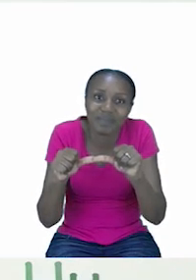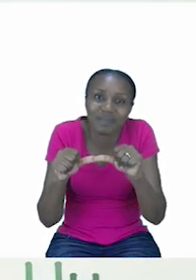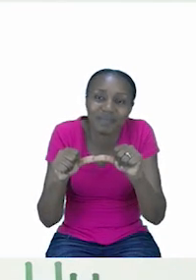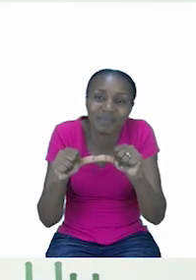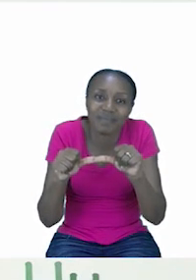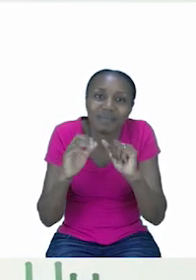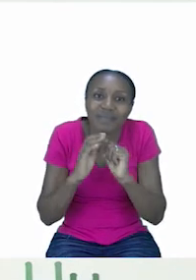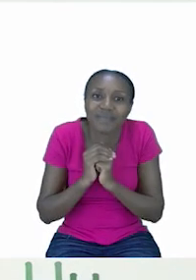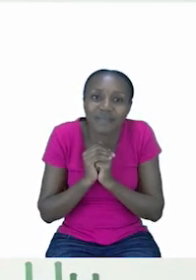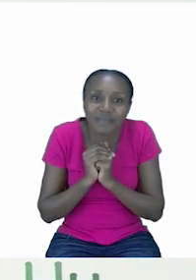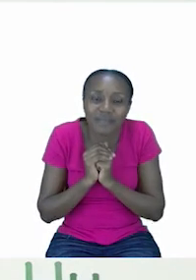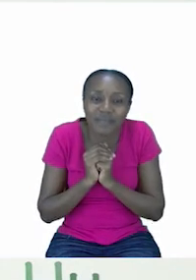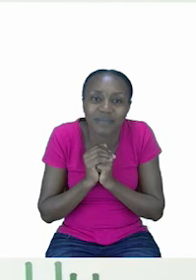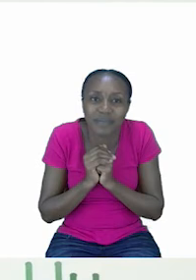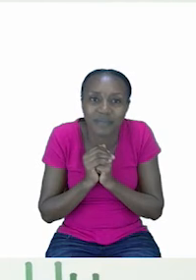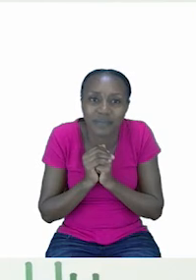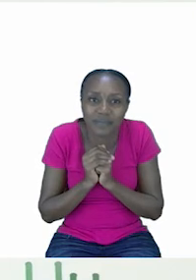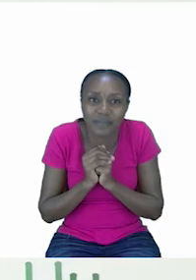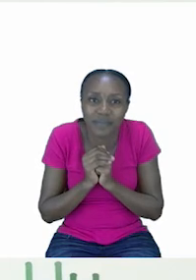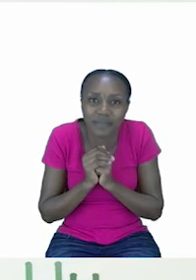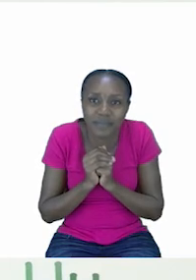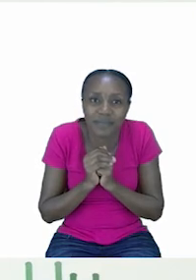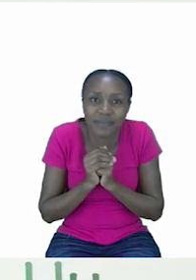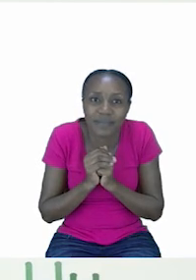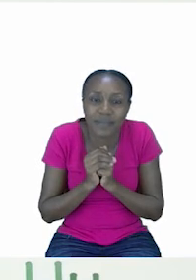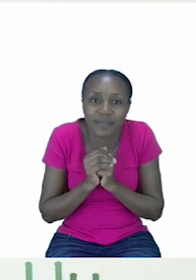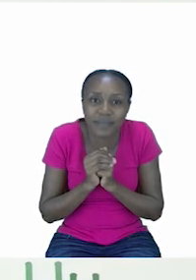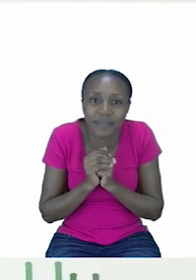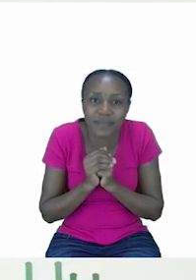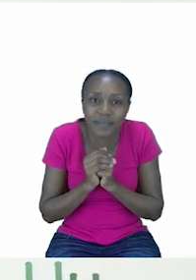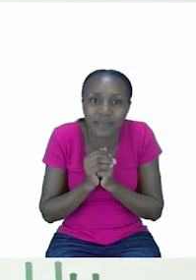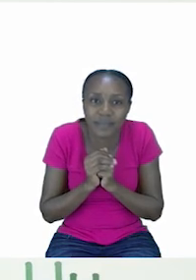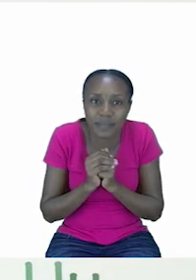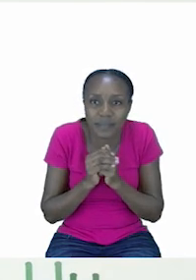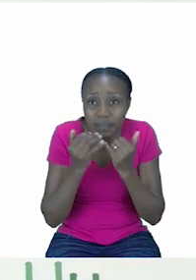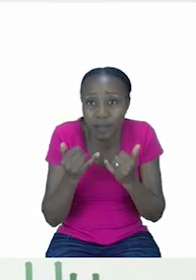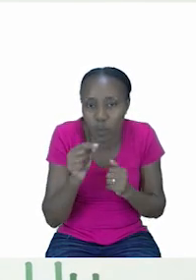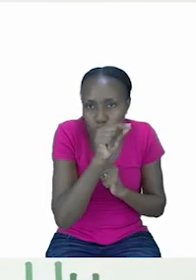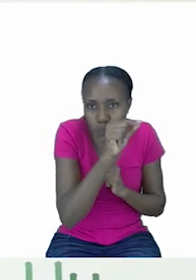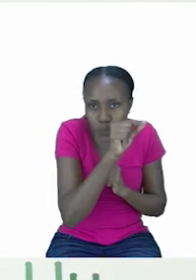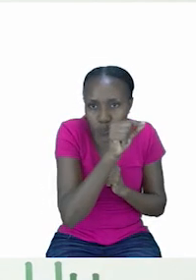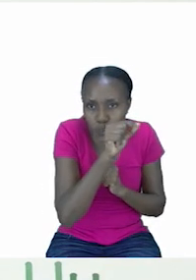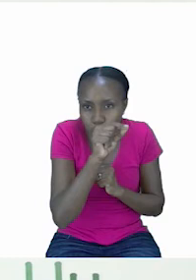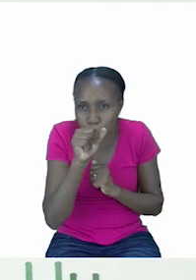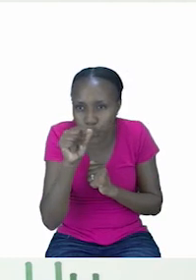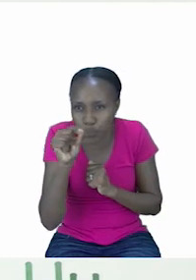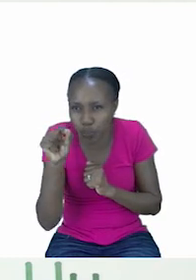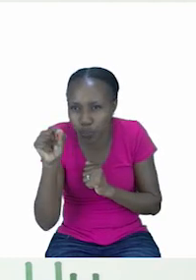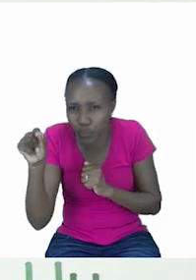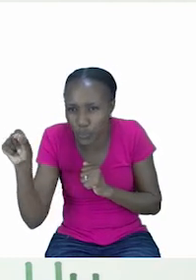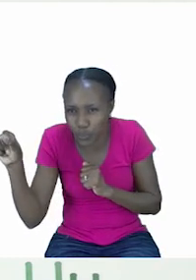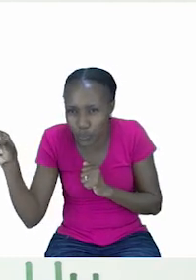exercise. Now the next one in our exercise is a straight line. So I would like